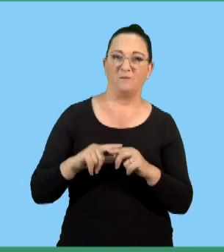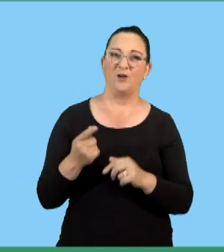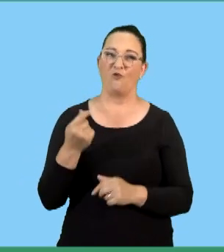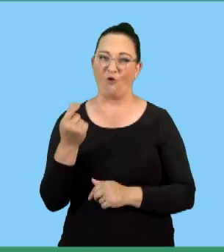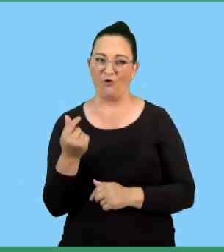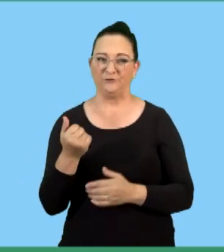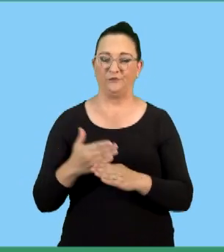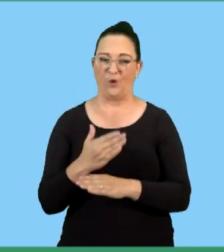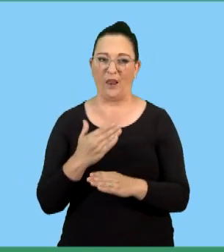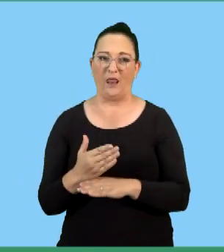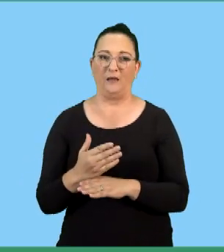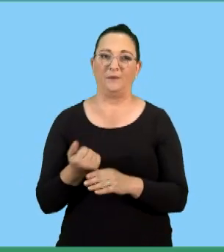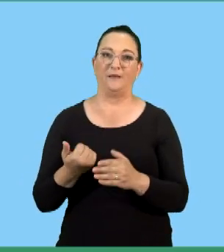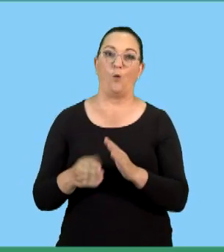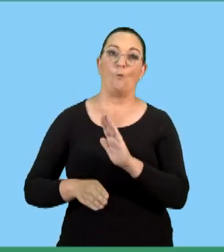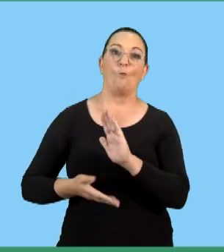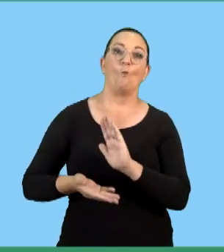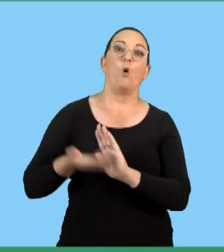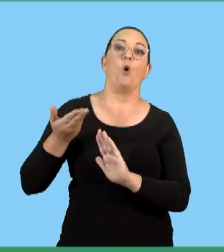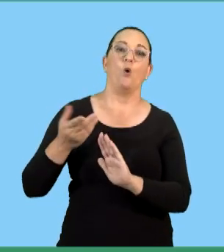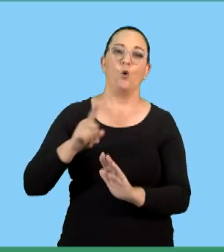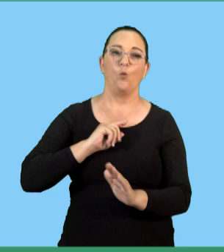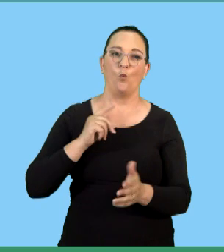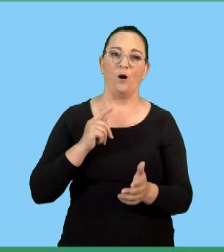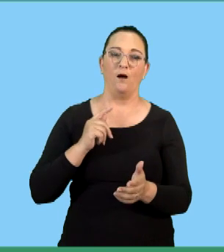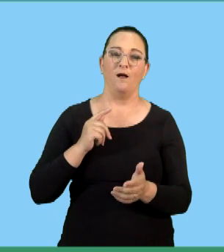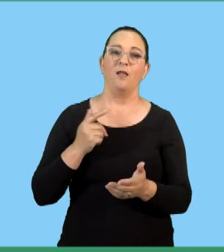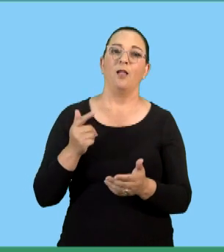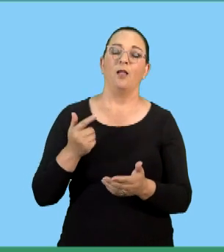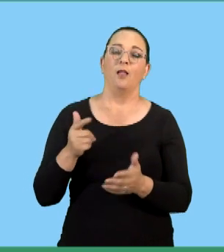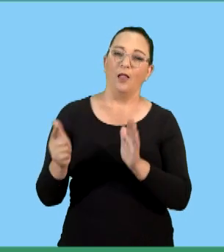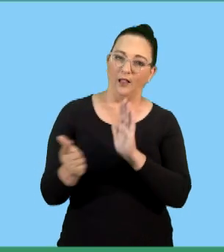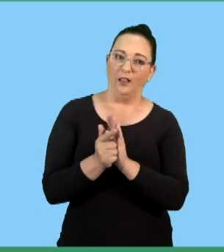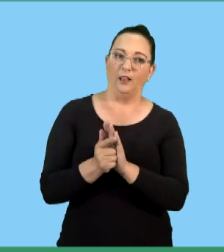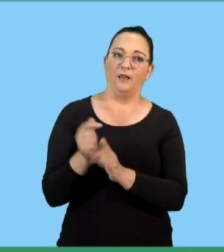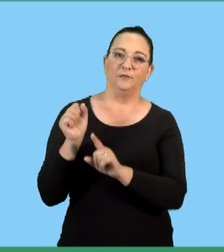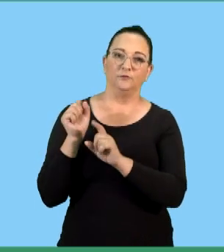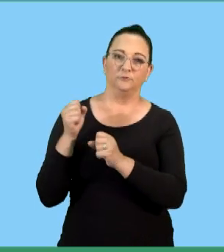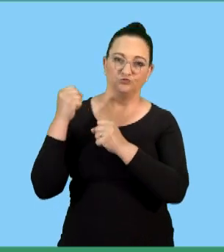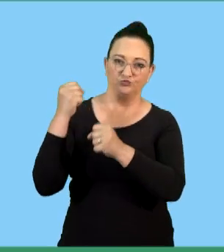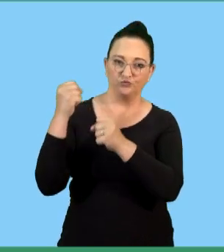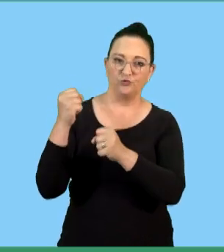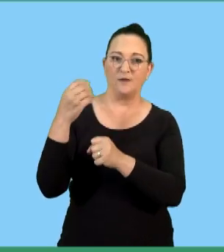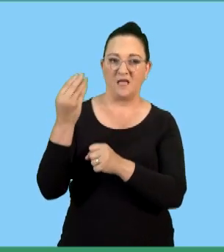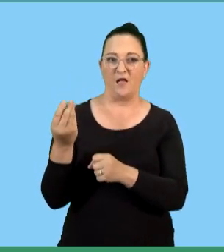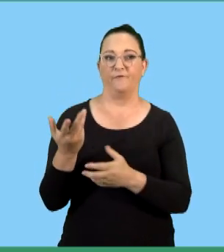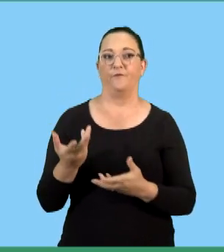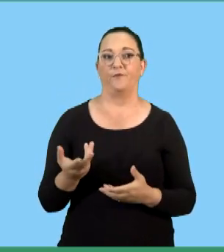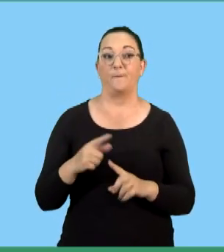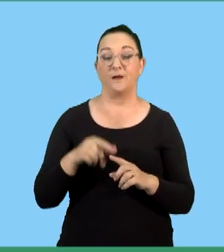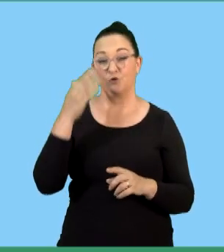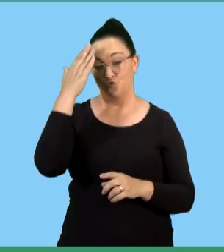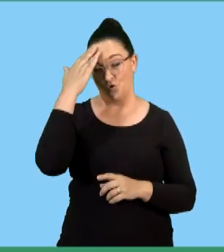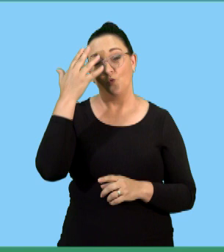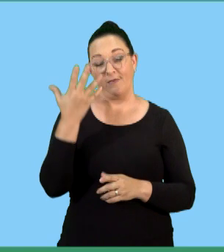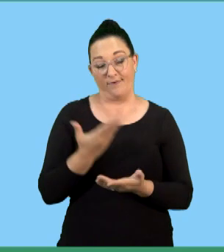increases because of the legal strikes. Remember, we've got legal strikes and illegal strikes. So with the Labor Relations Act, it allows